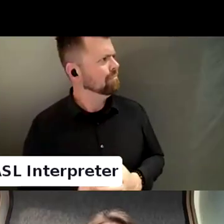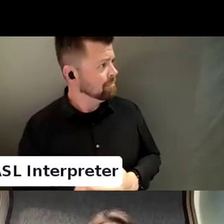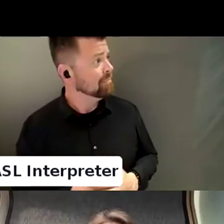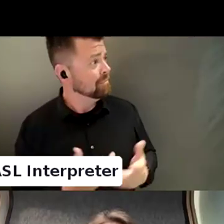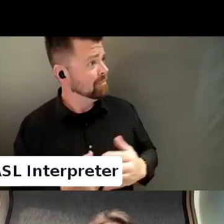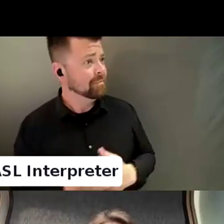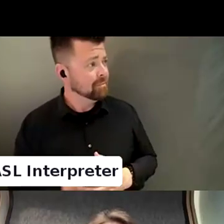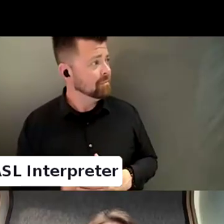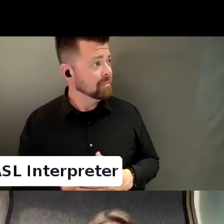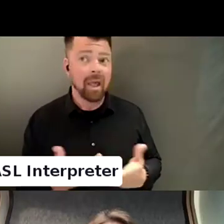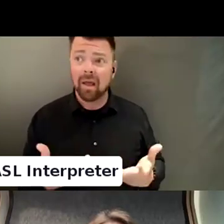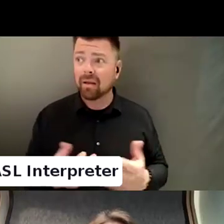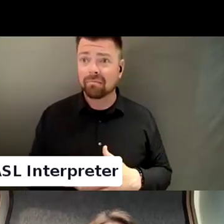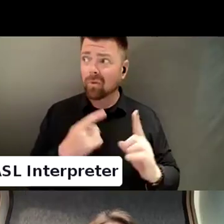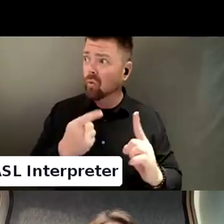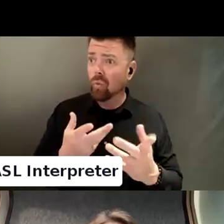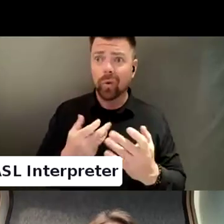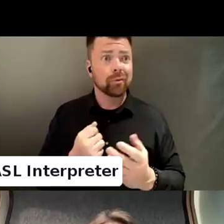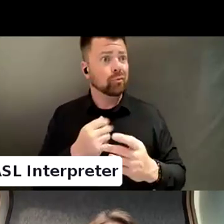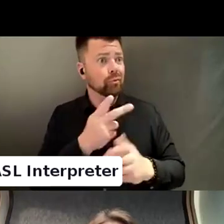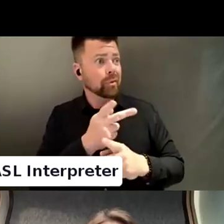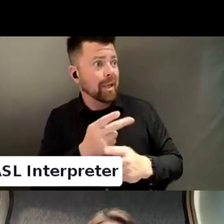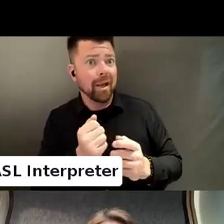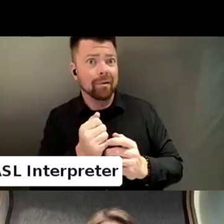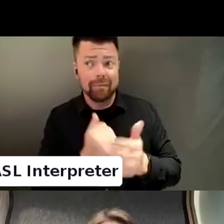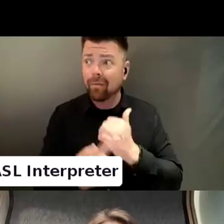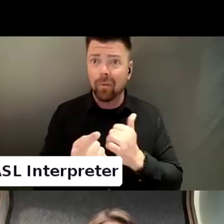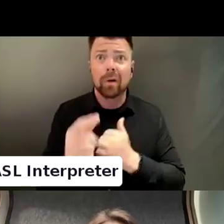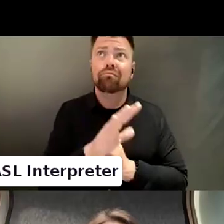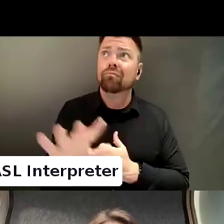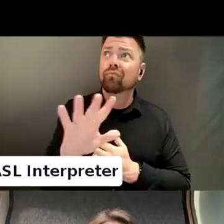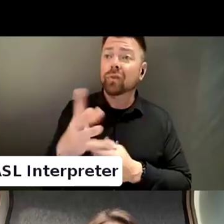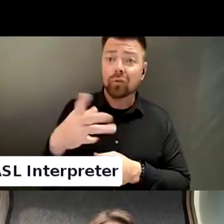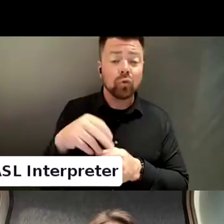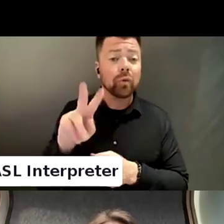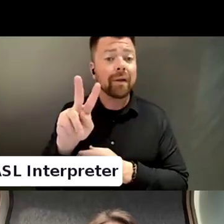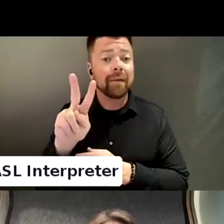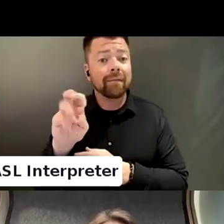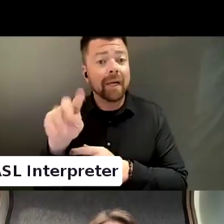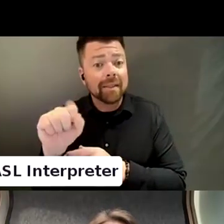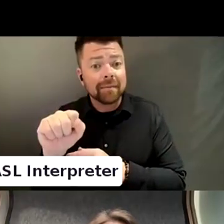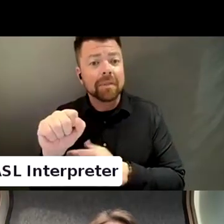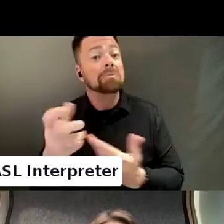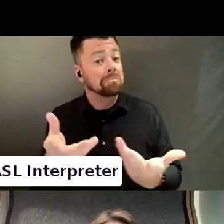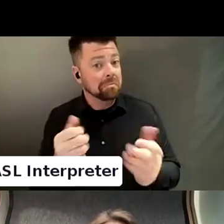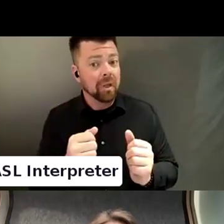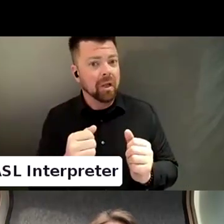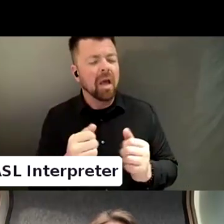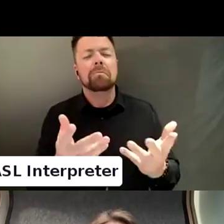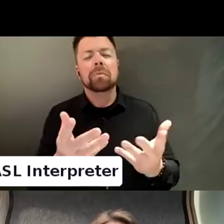we want to take care of everyone, including our vets. So that's good. Now here's a question that somebody